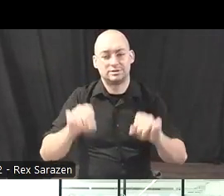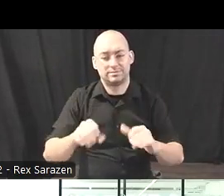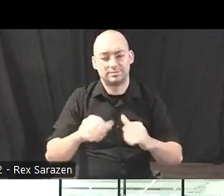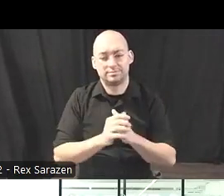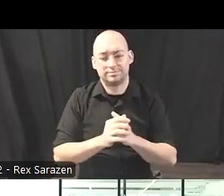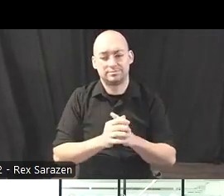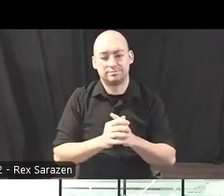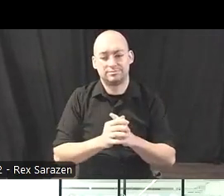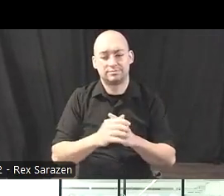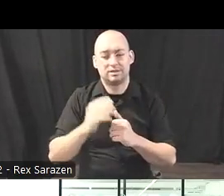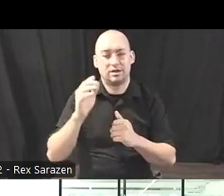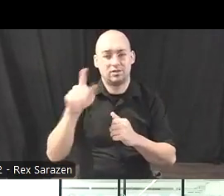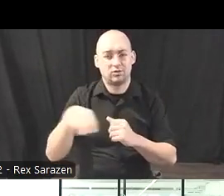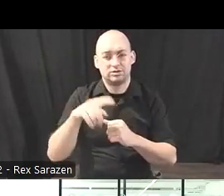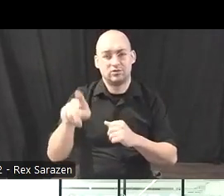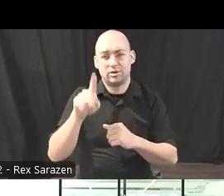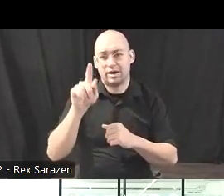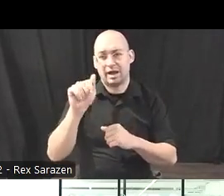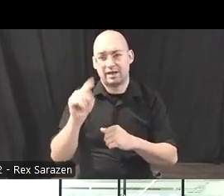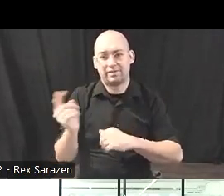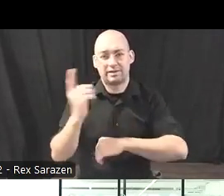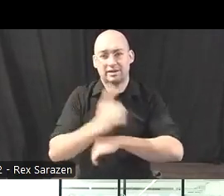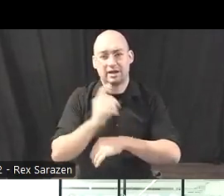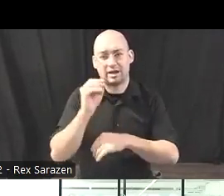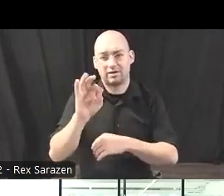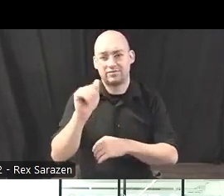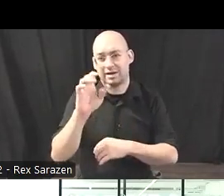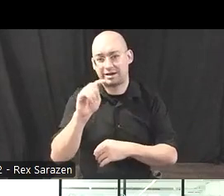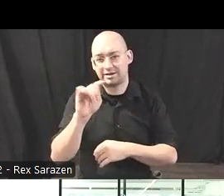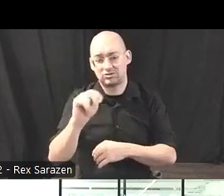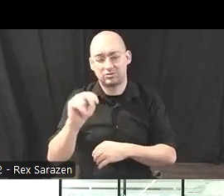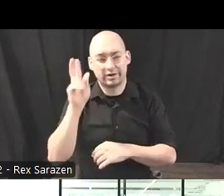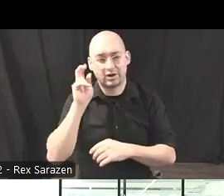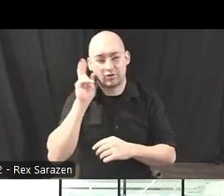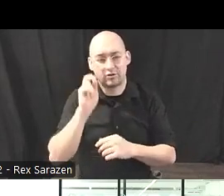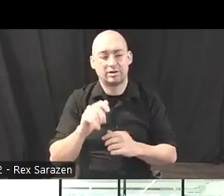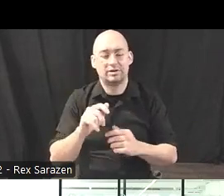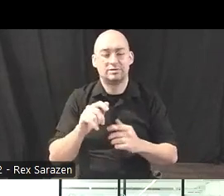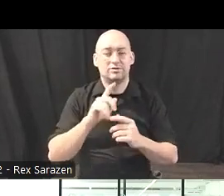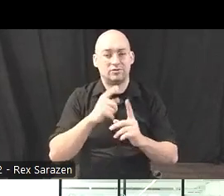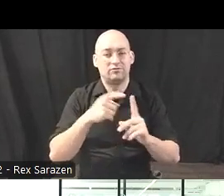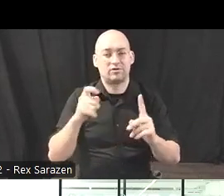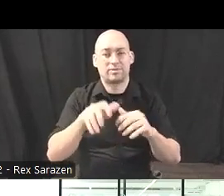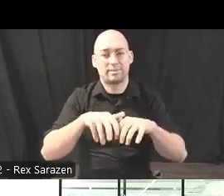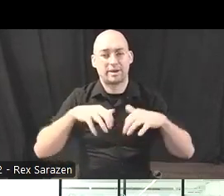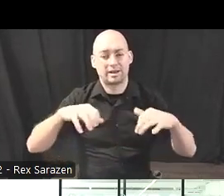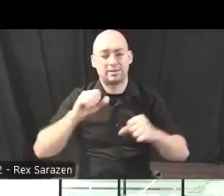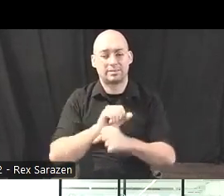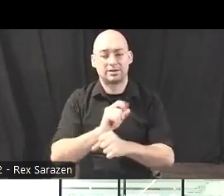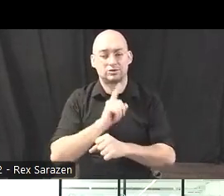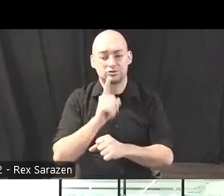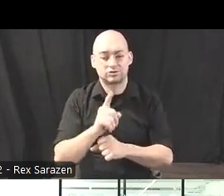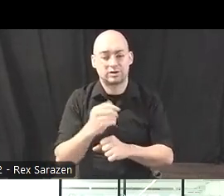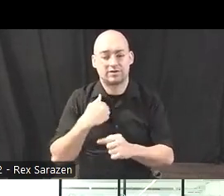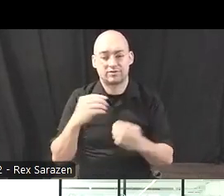Day of Action, we heard loud and clear from the consumer panel of the importance of ensuring that we have a much more